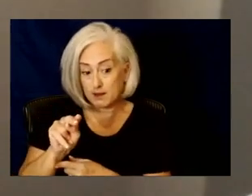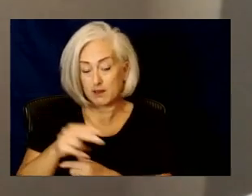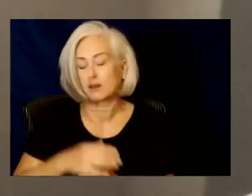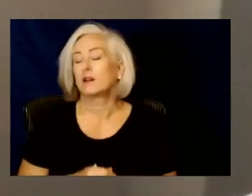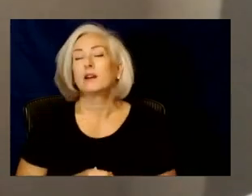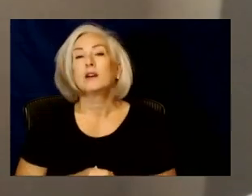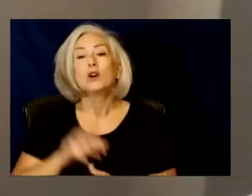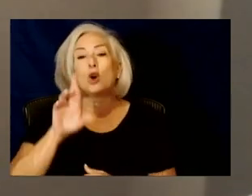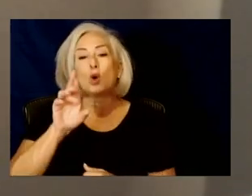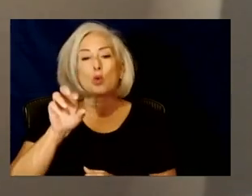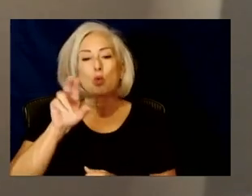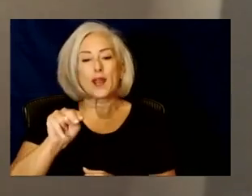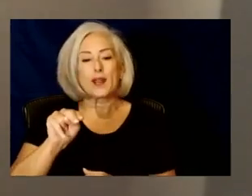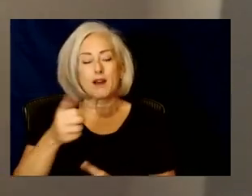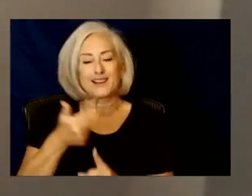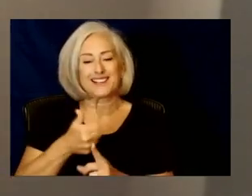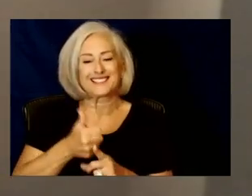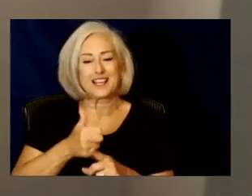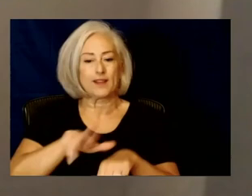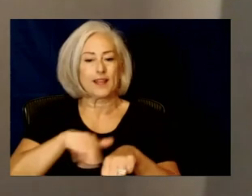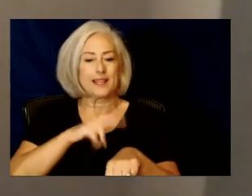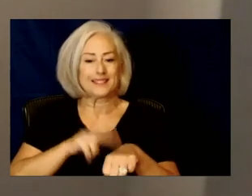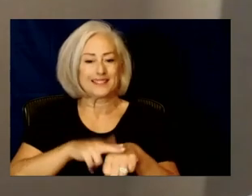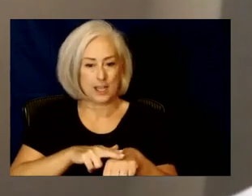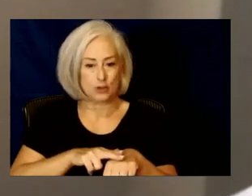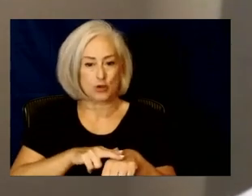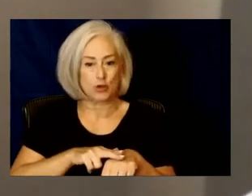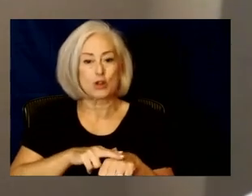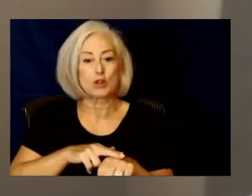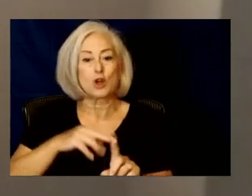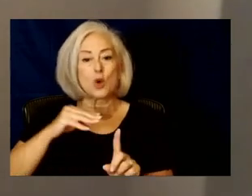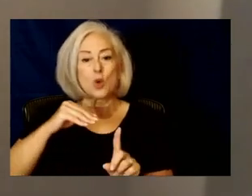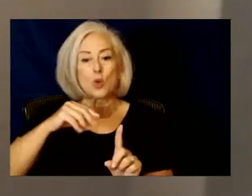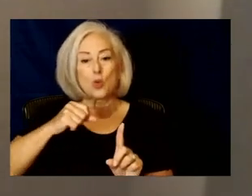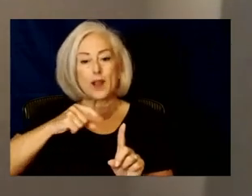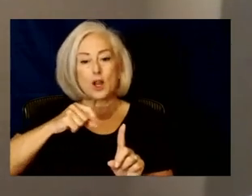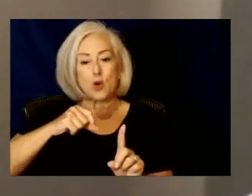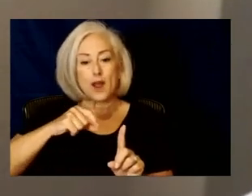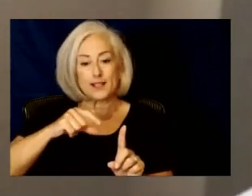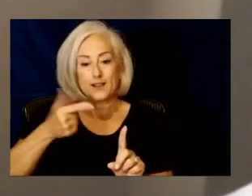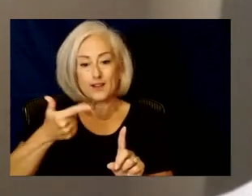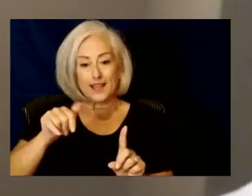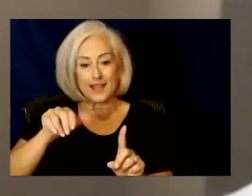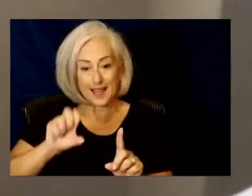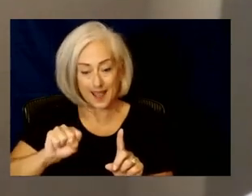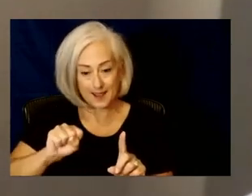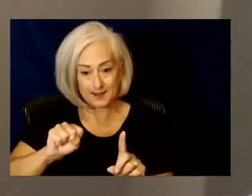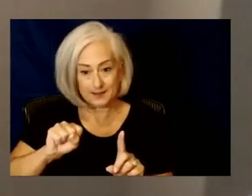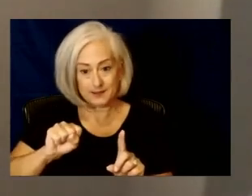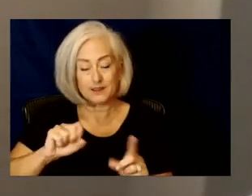is a naturally occurring radioactive gas which can come from the breakdown of uranium.